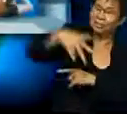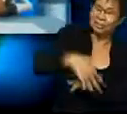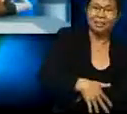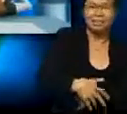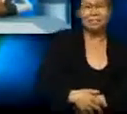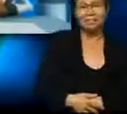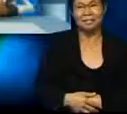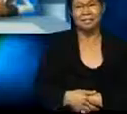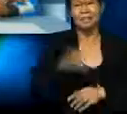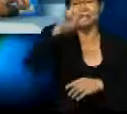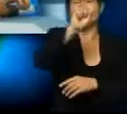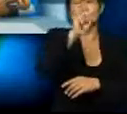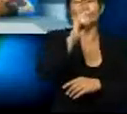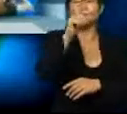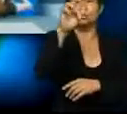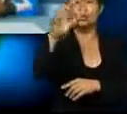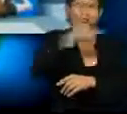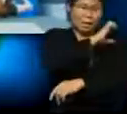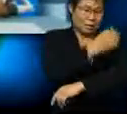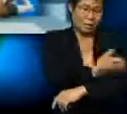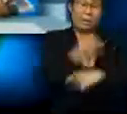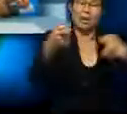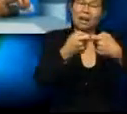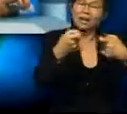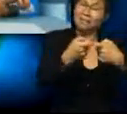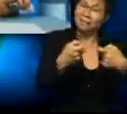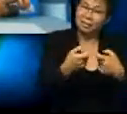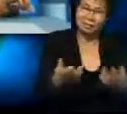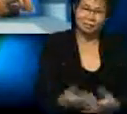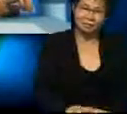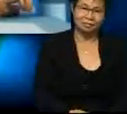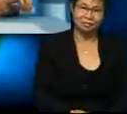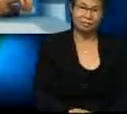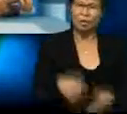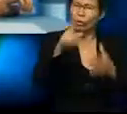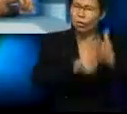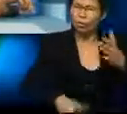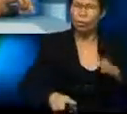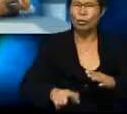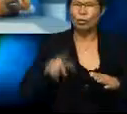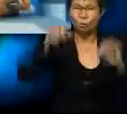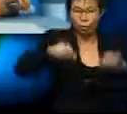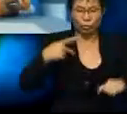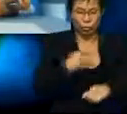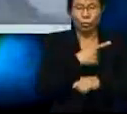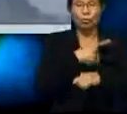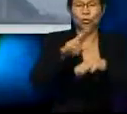Sunshine! Solar energy! Electricity! What would we do without